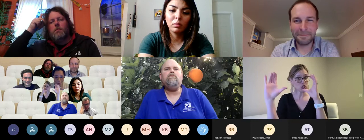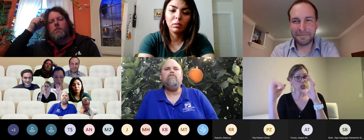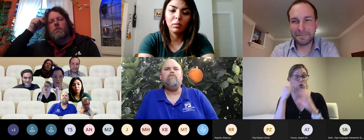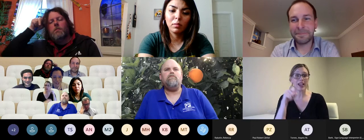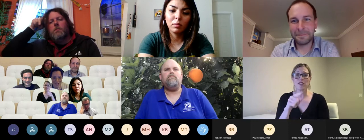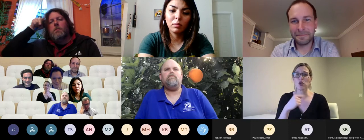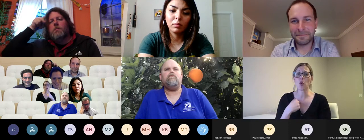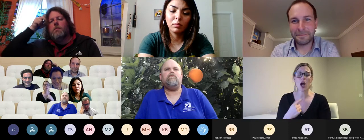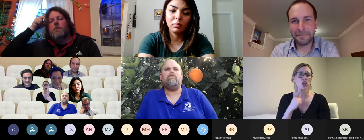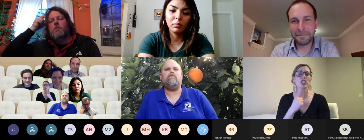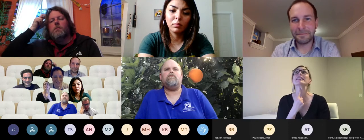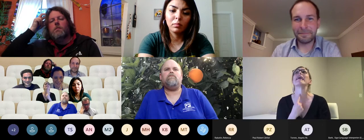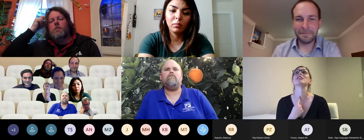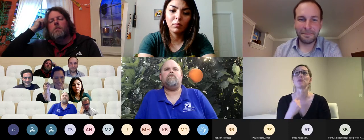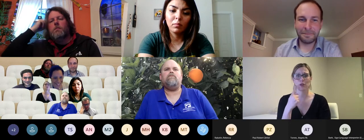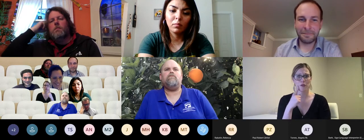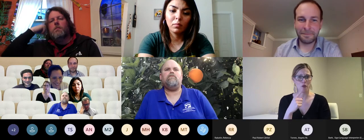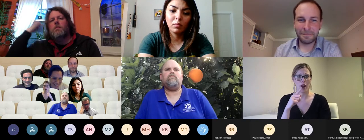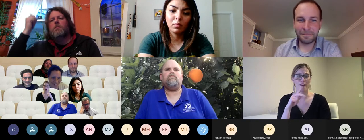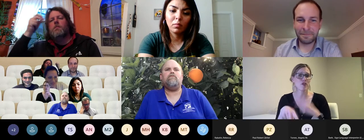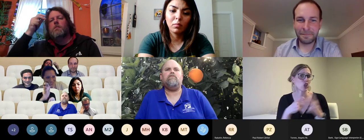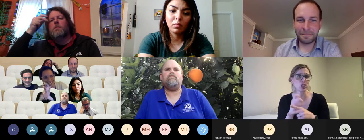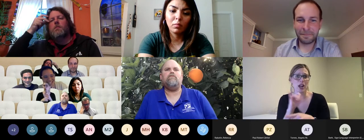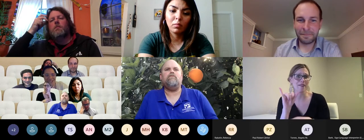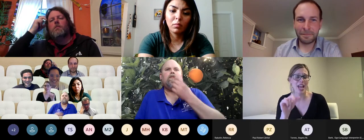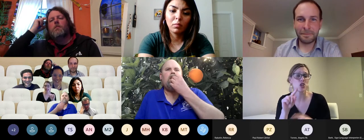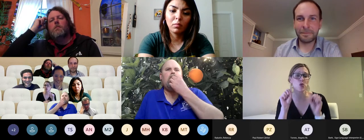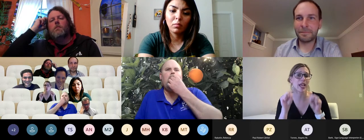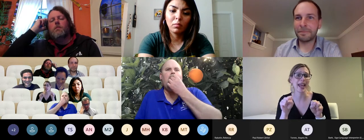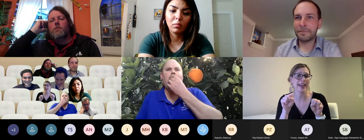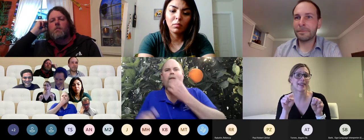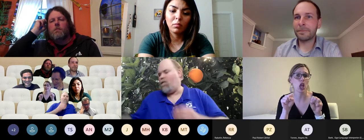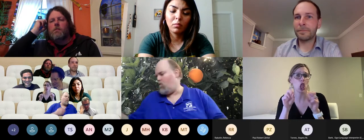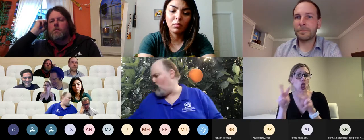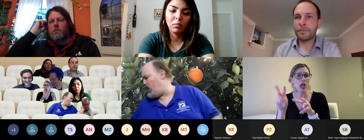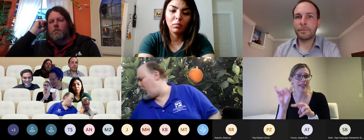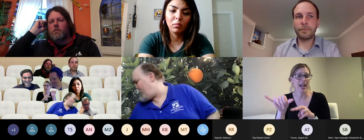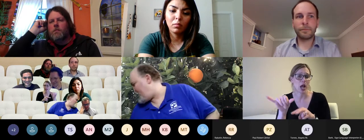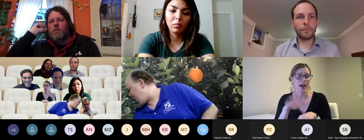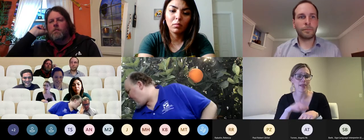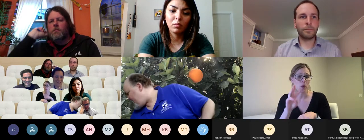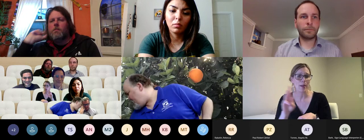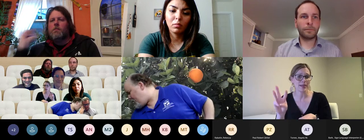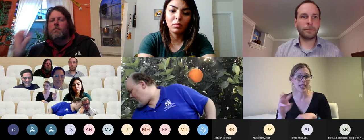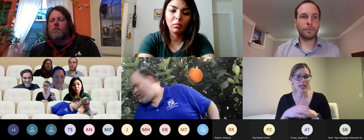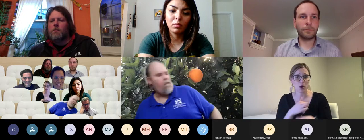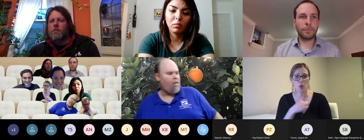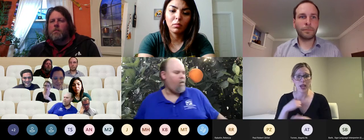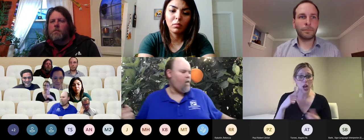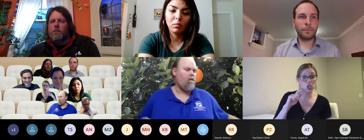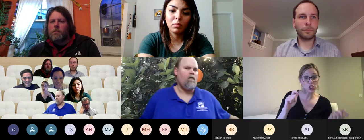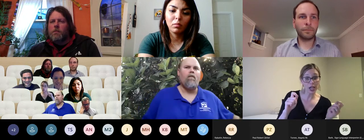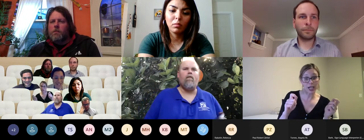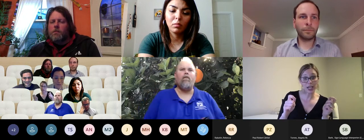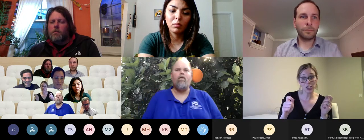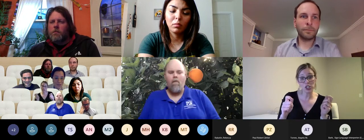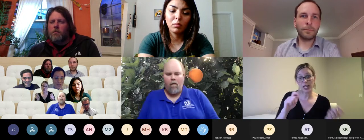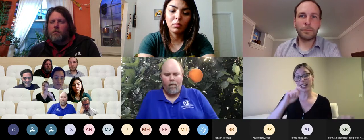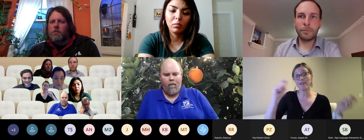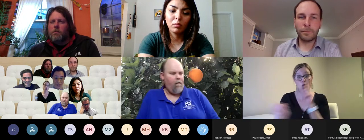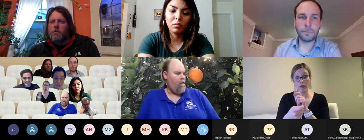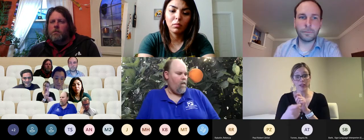for a version of it, they can look it up. But you know, we're changing and evolving. So